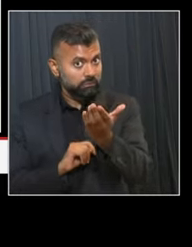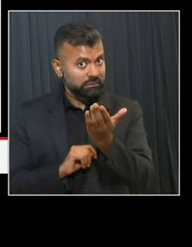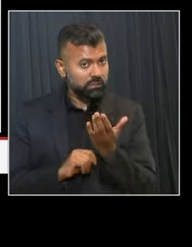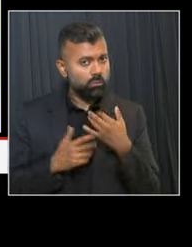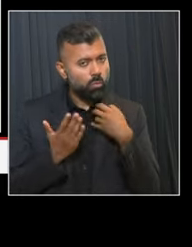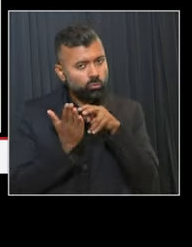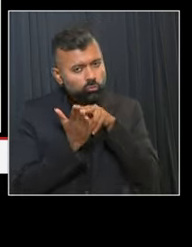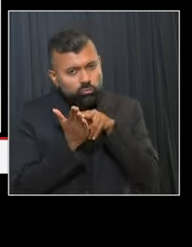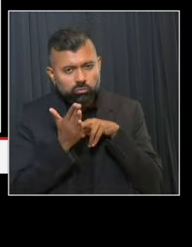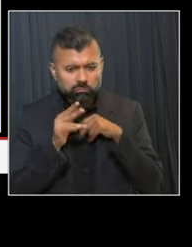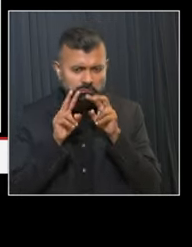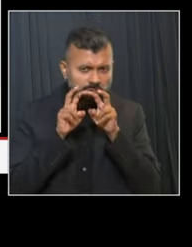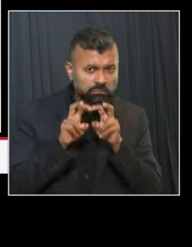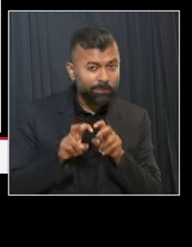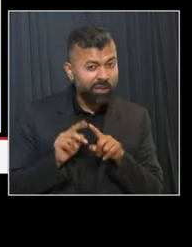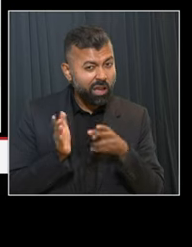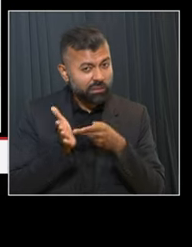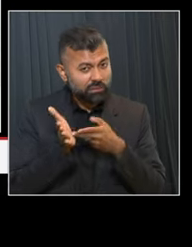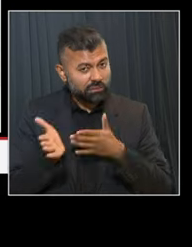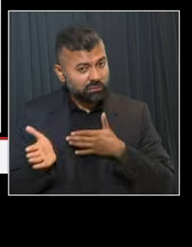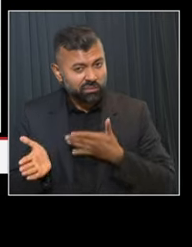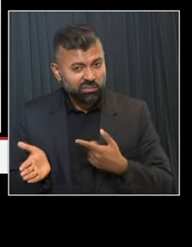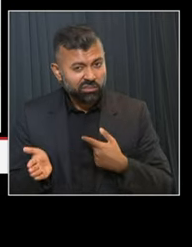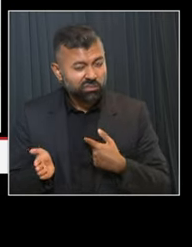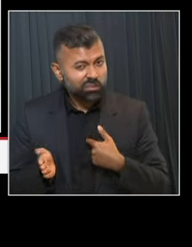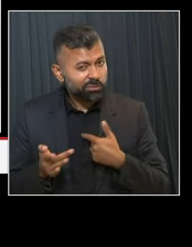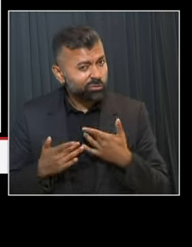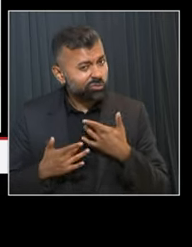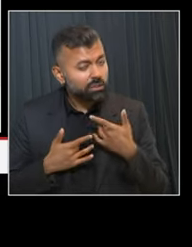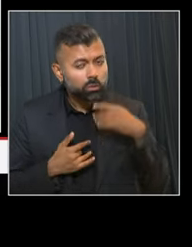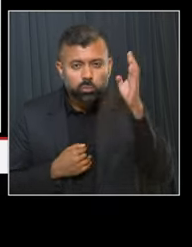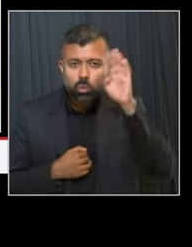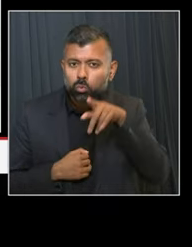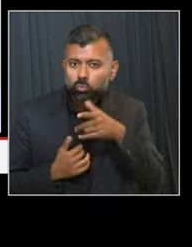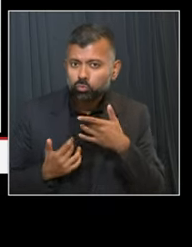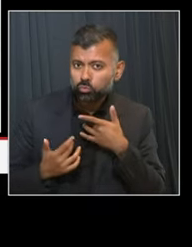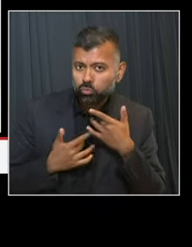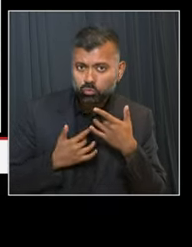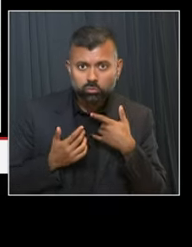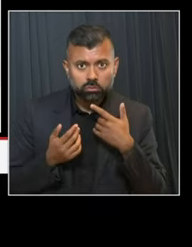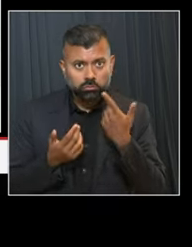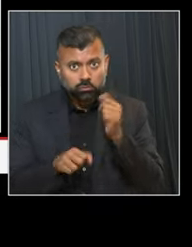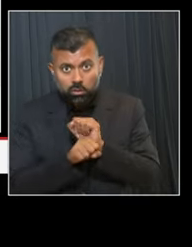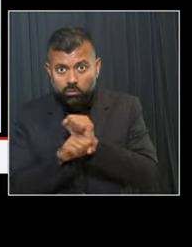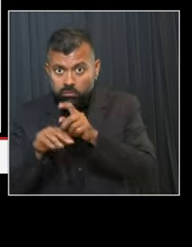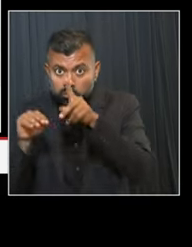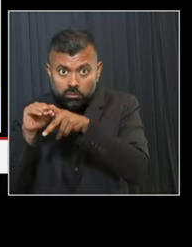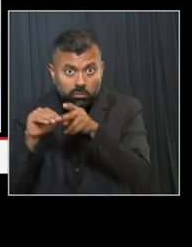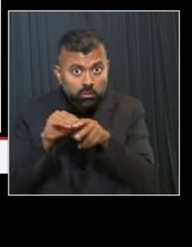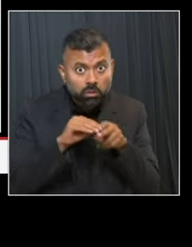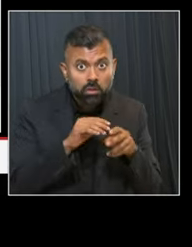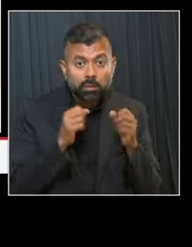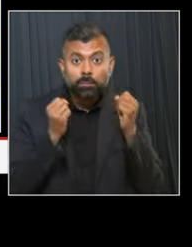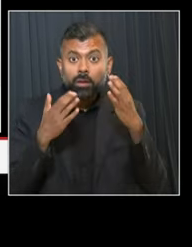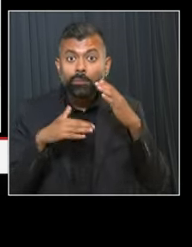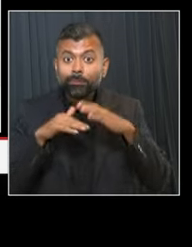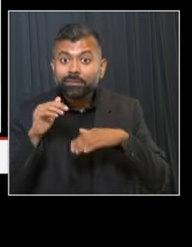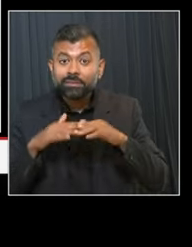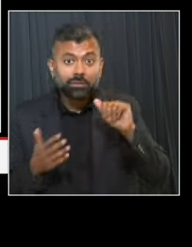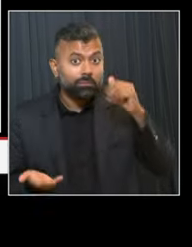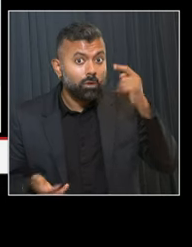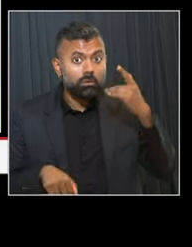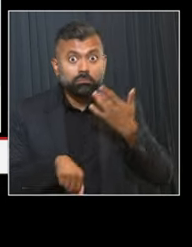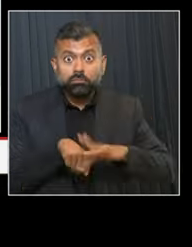downtown. And my hope is that we have a very targeted plan to attract mid-sized businesses